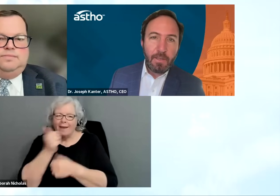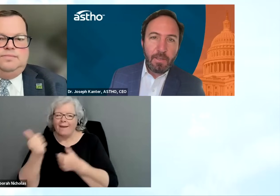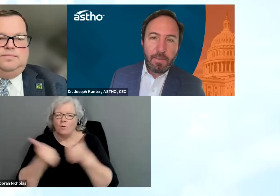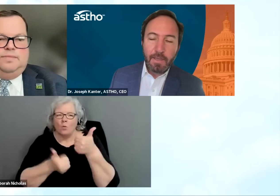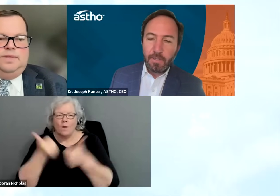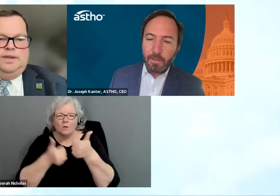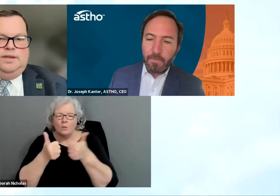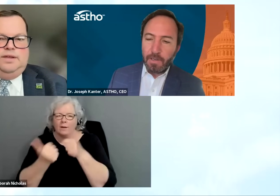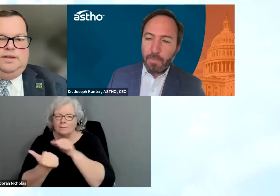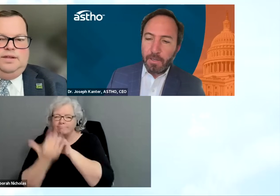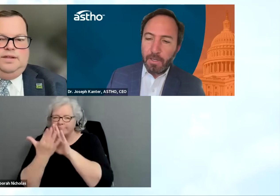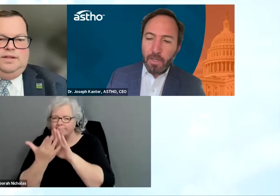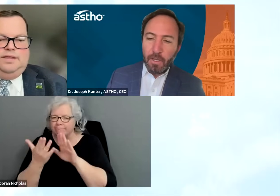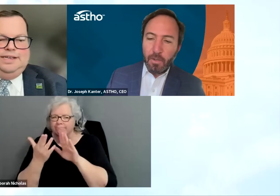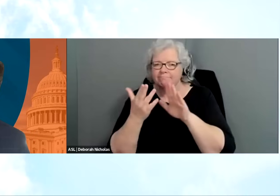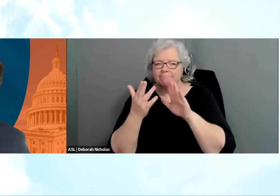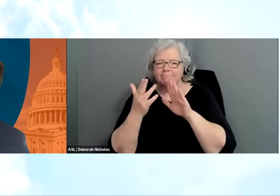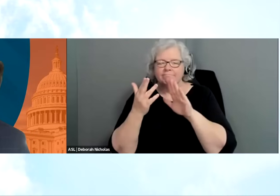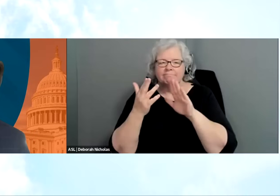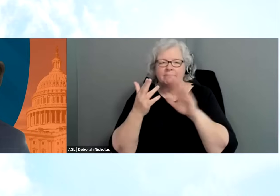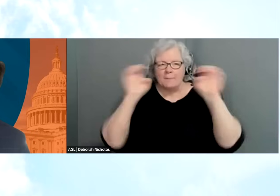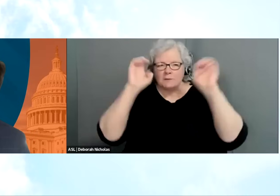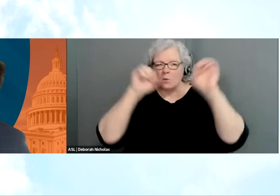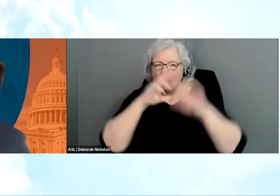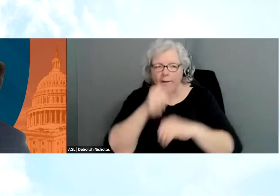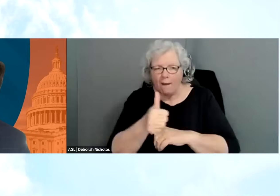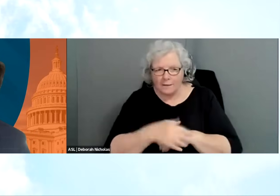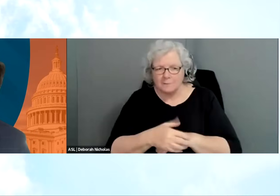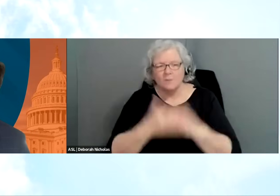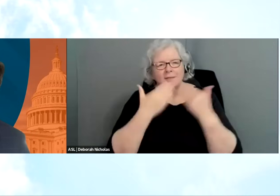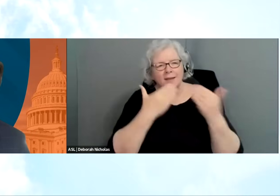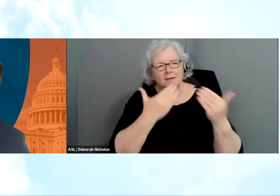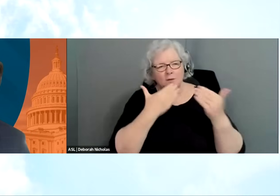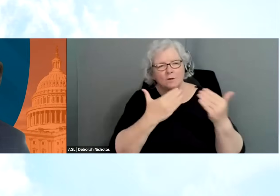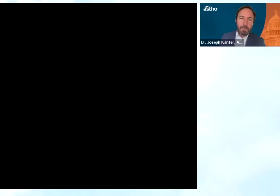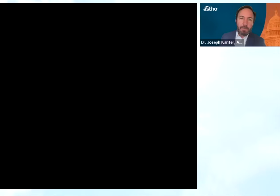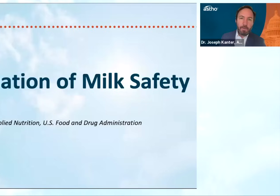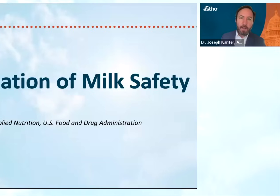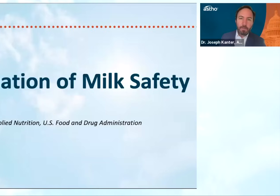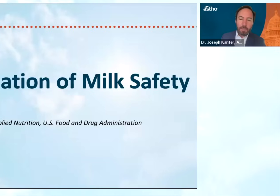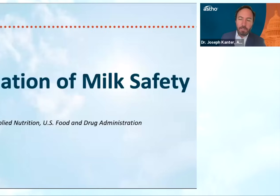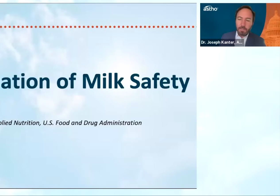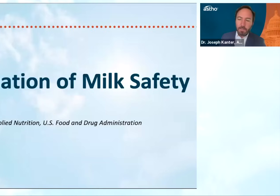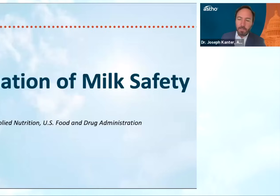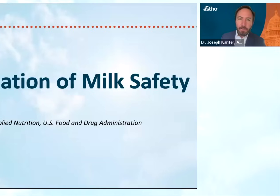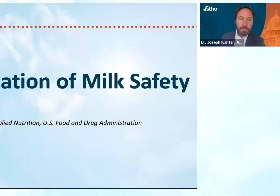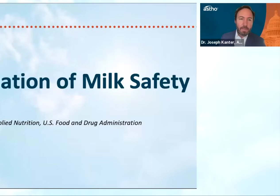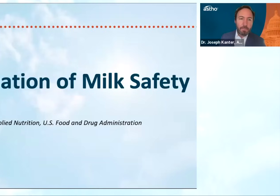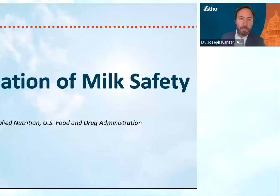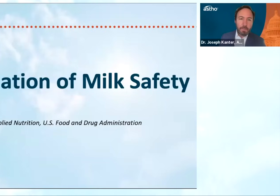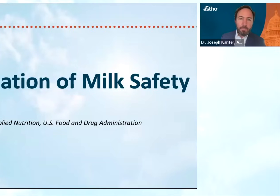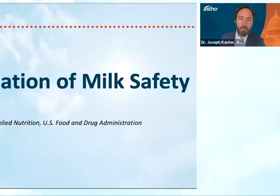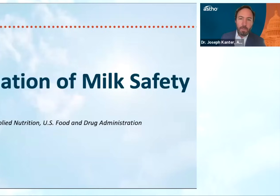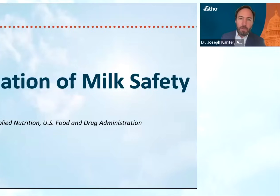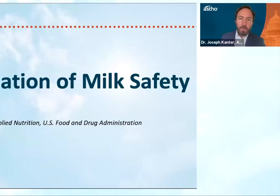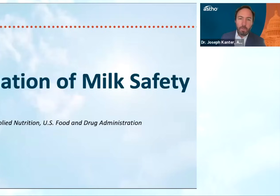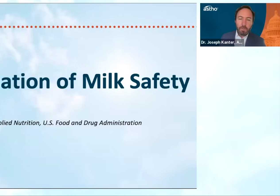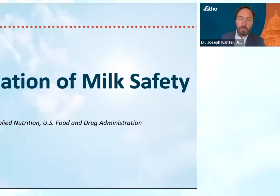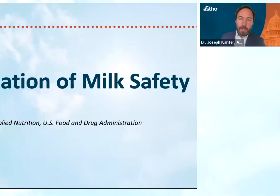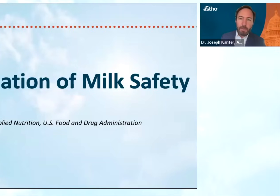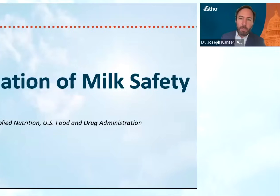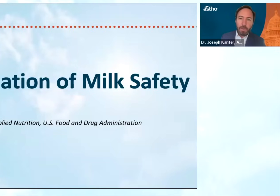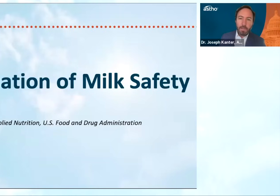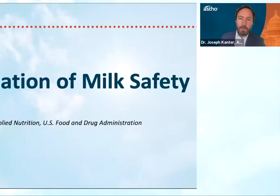So thank you so very much. We will now go to our fifth and final session of this symposium. We